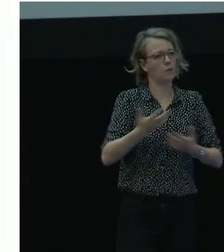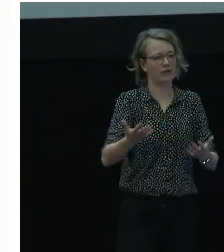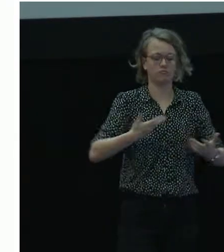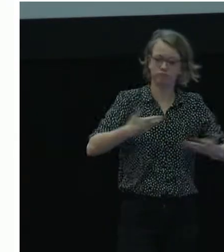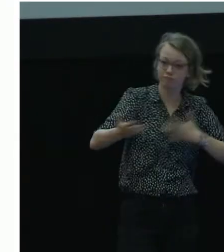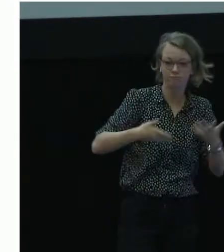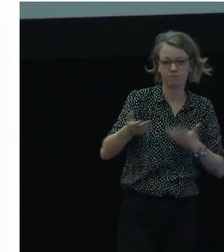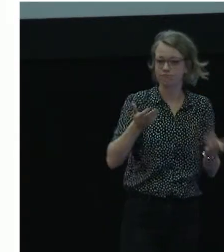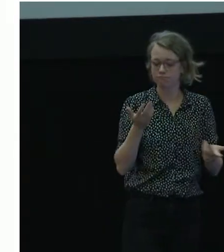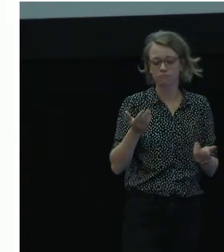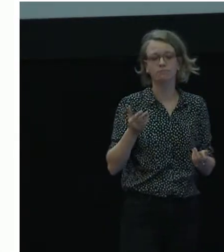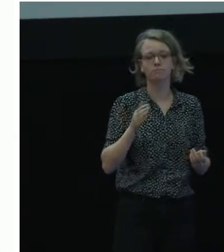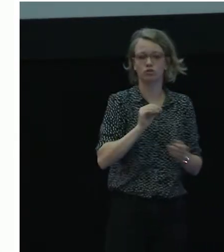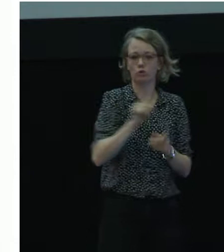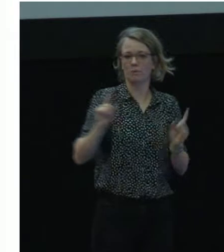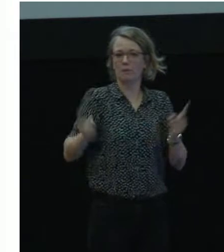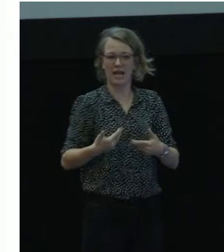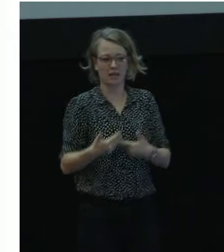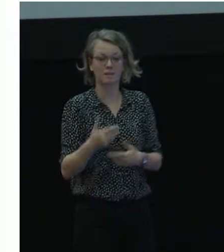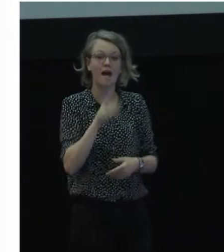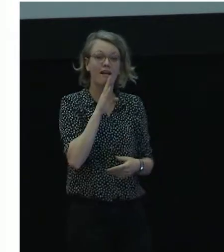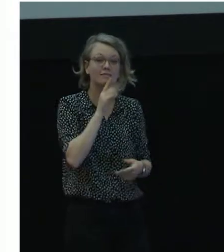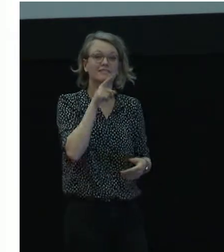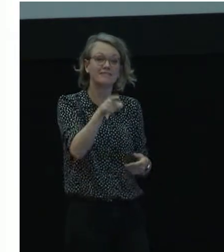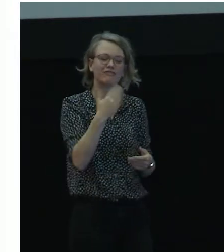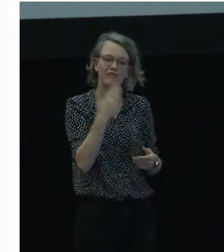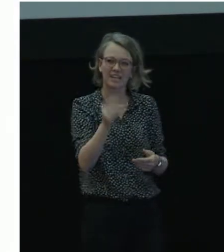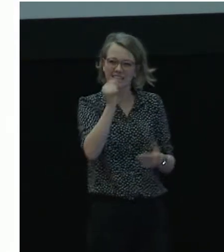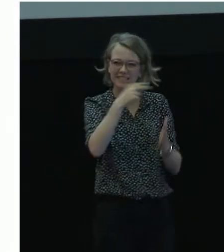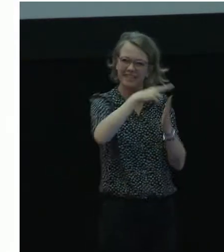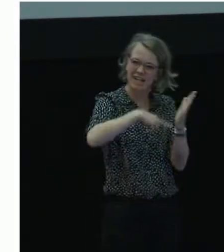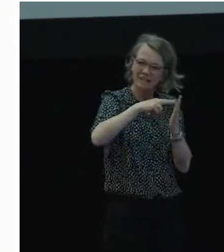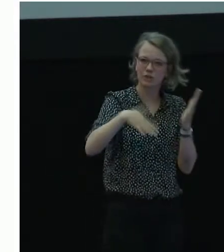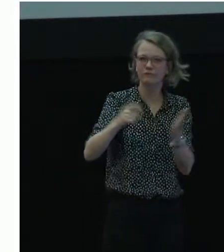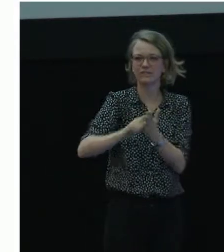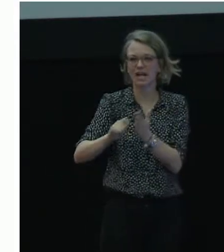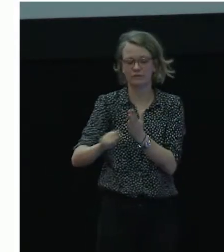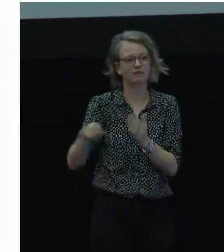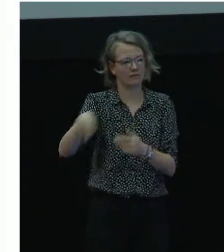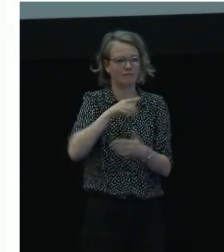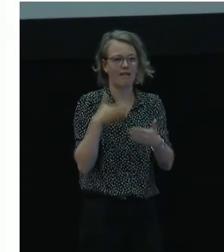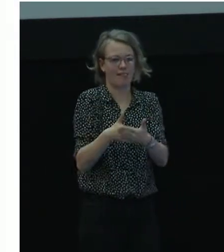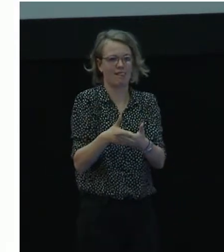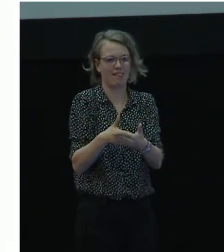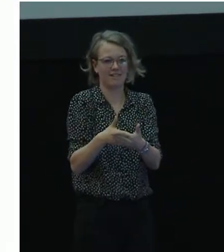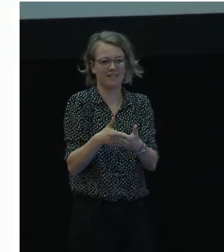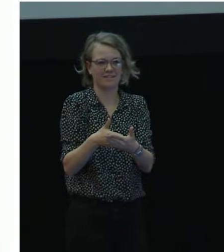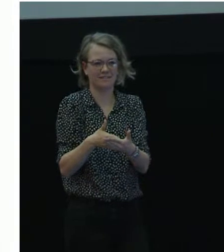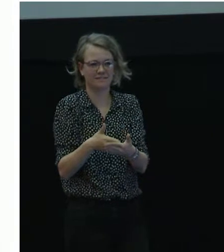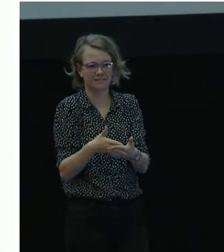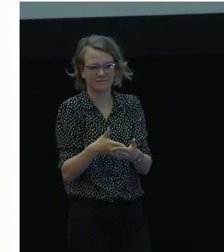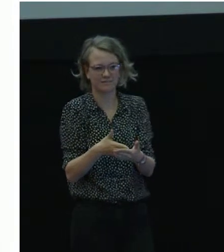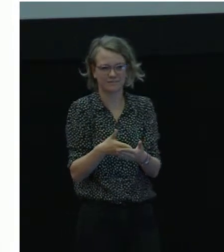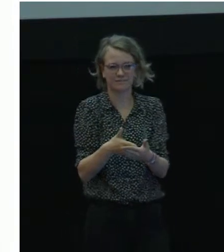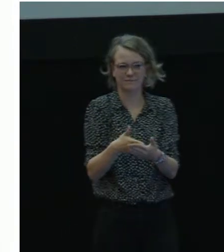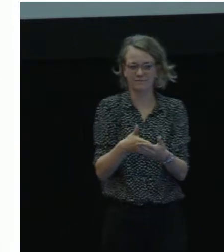well in their own language. They can express themselves 100% without any problems. But if you ask them